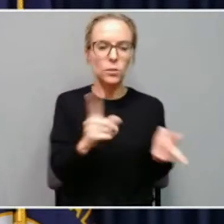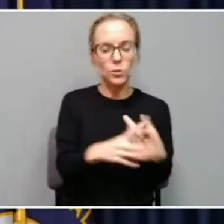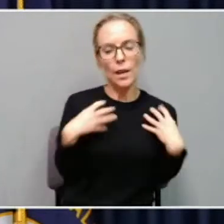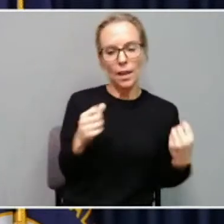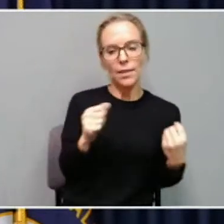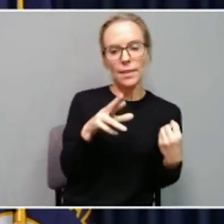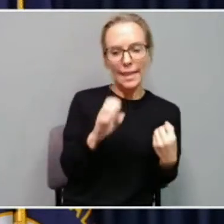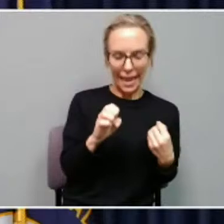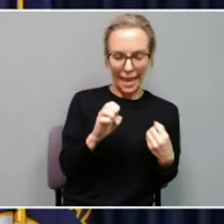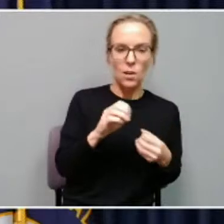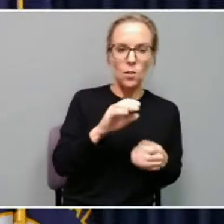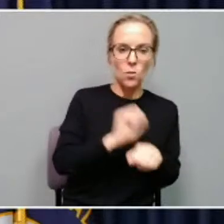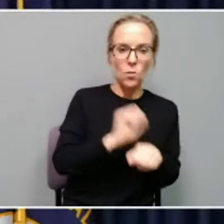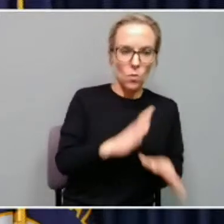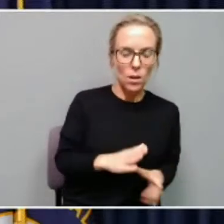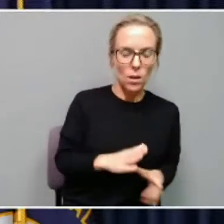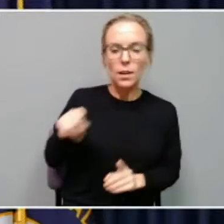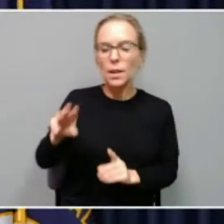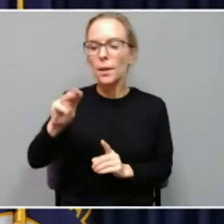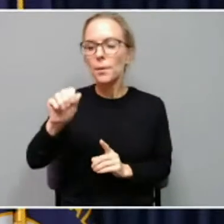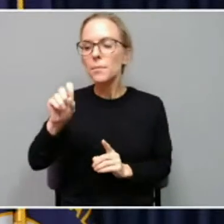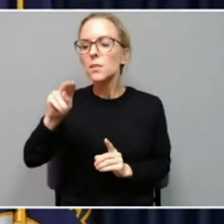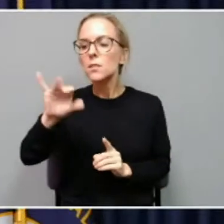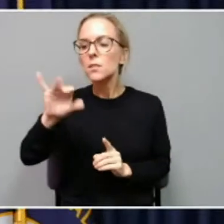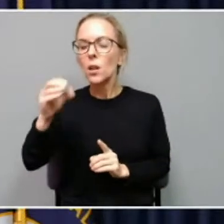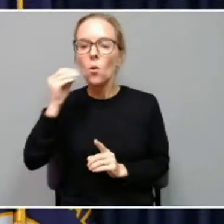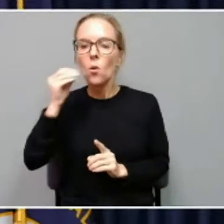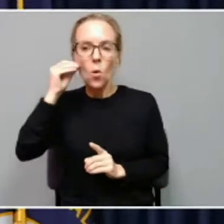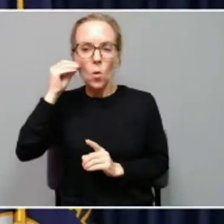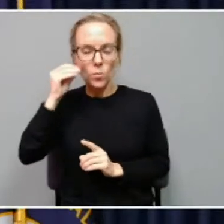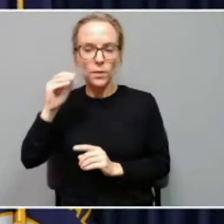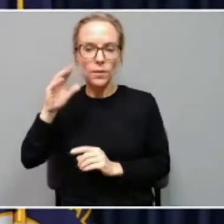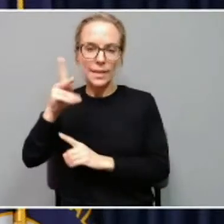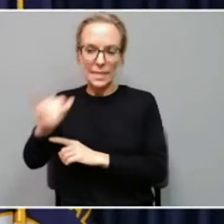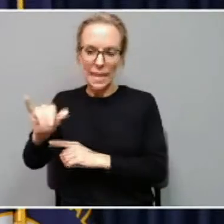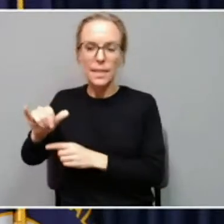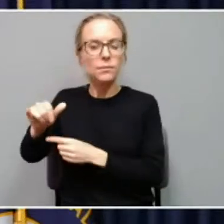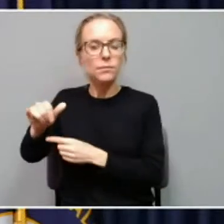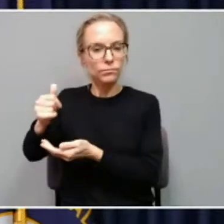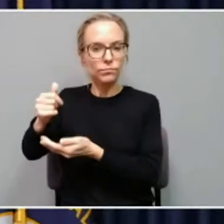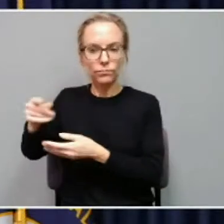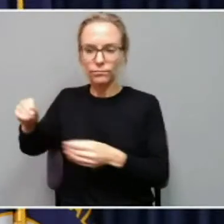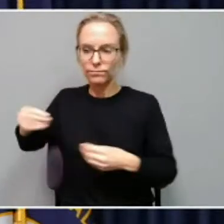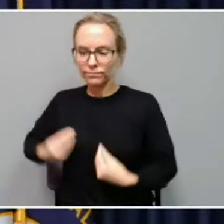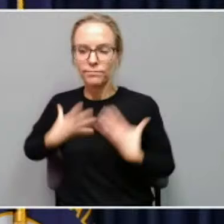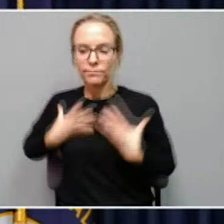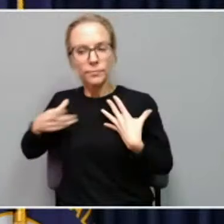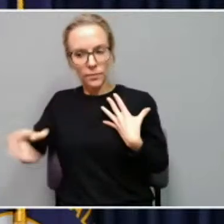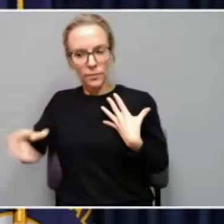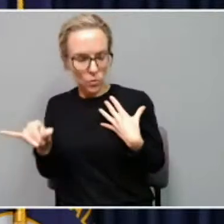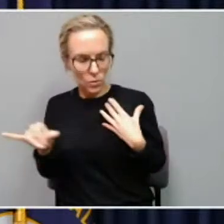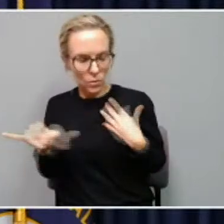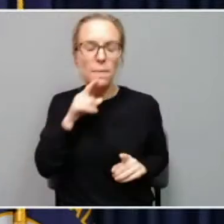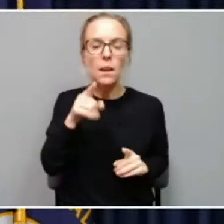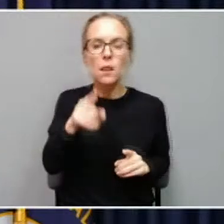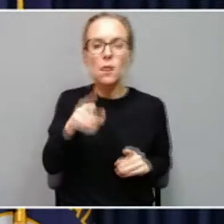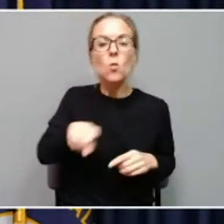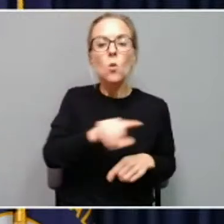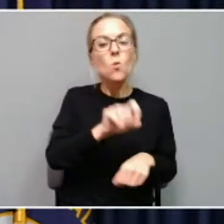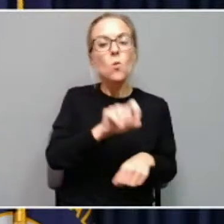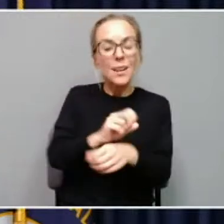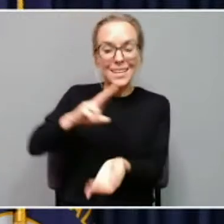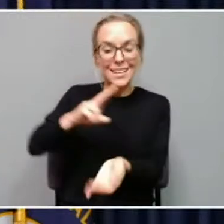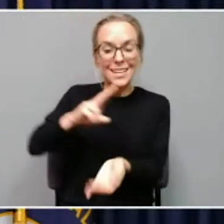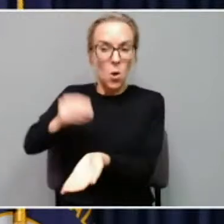homes like Masonic Homes of Kentucky. And let's do remember, those working in our nursing homes are healthcare heroes too, that have